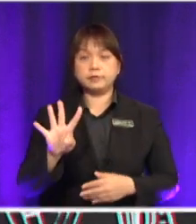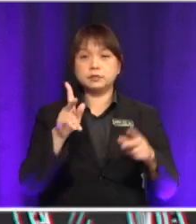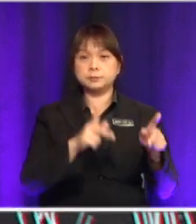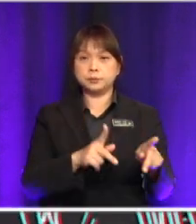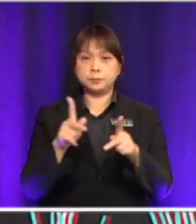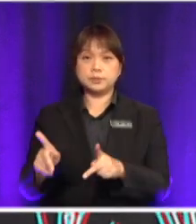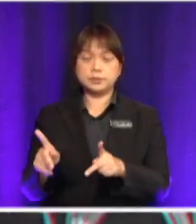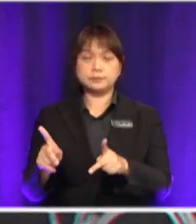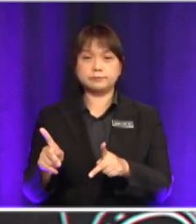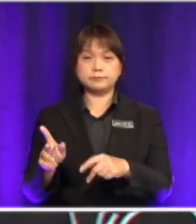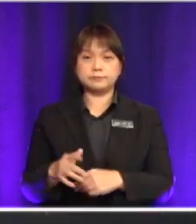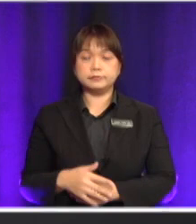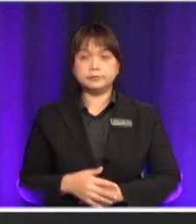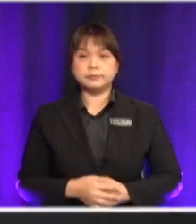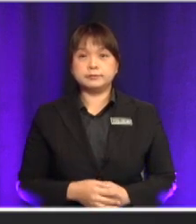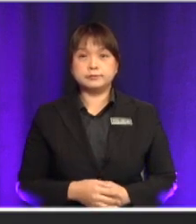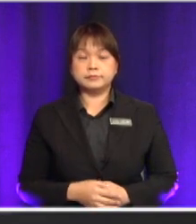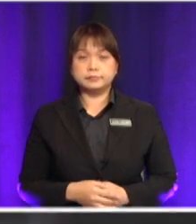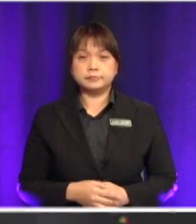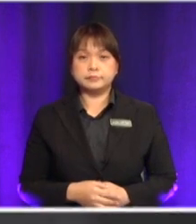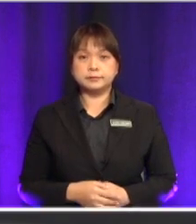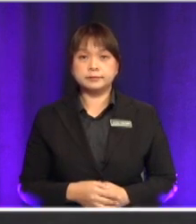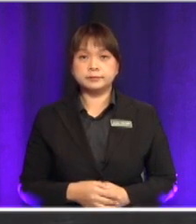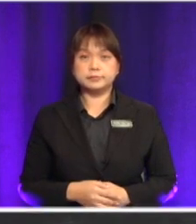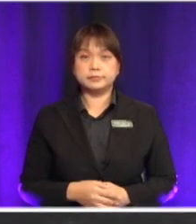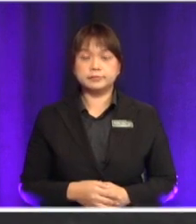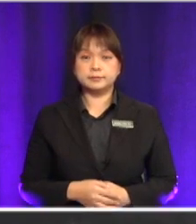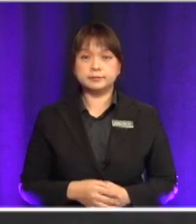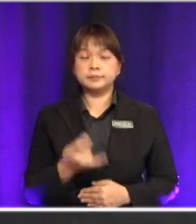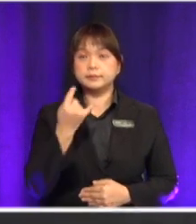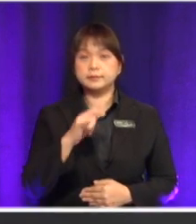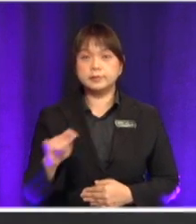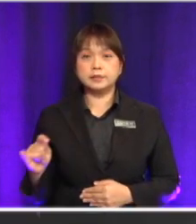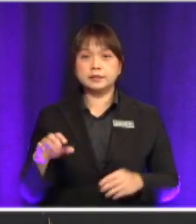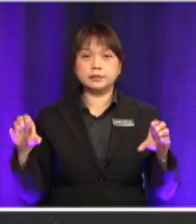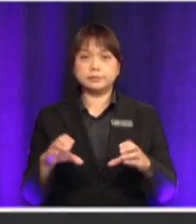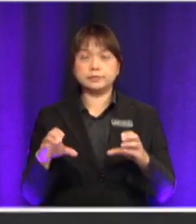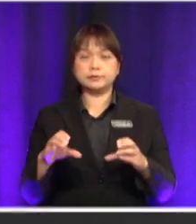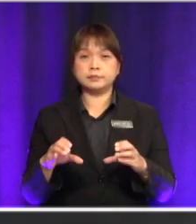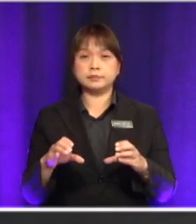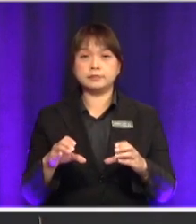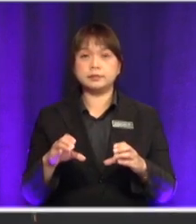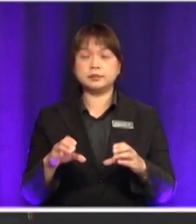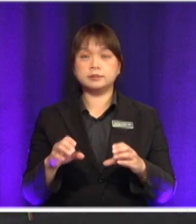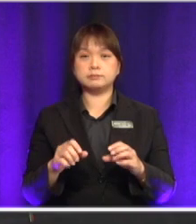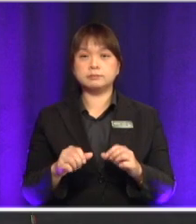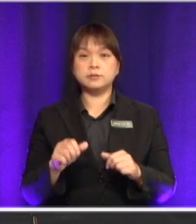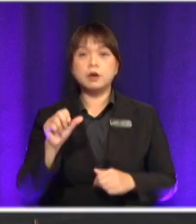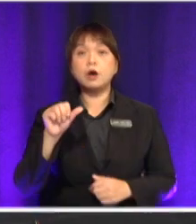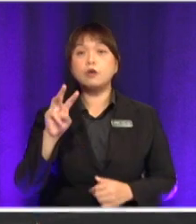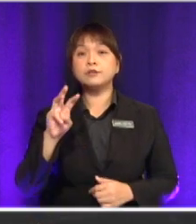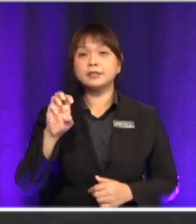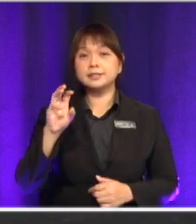pupils, Alicia, Duffy, Harshini and Nivila, they did awesome, and I'm going to give all of